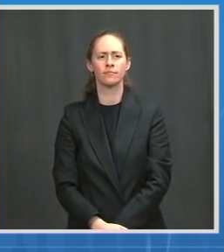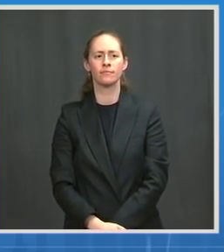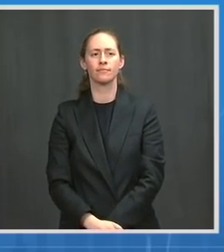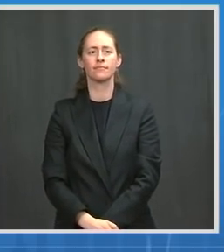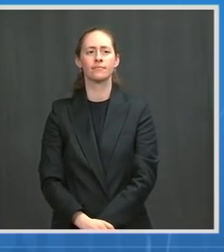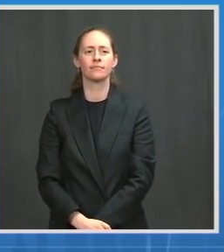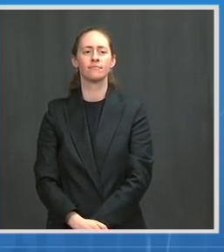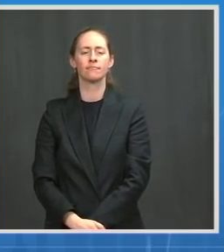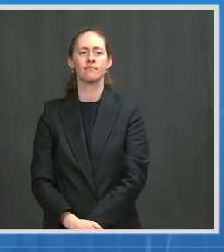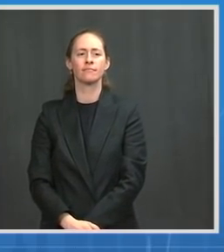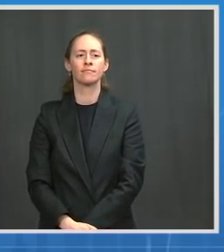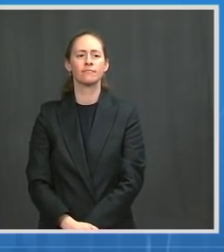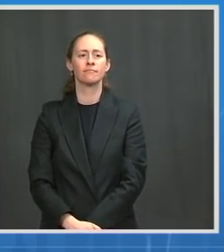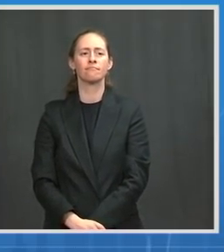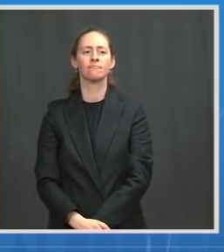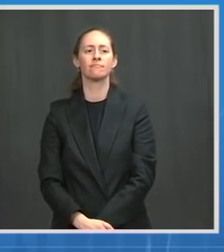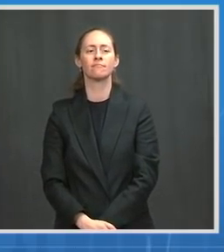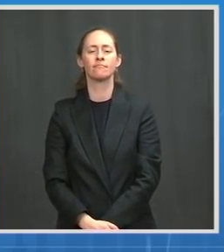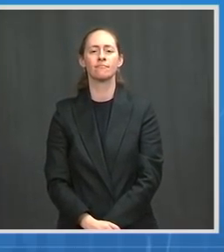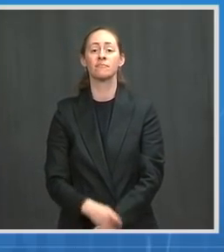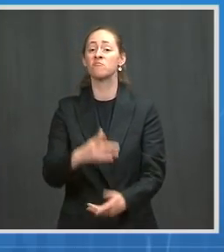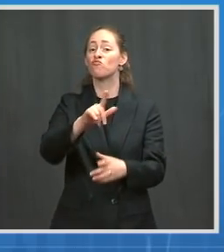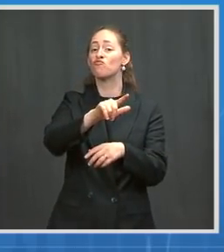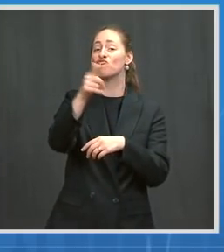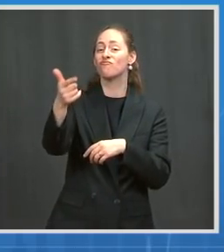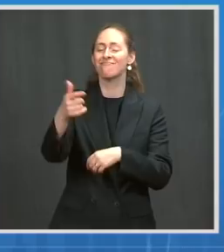Okay, let's go to the next question.